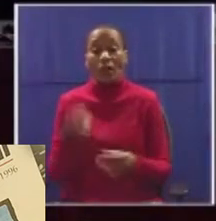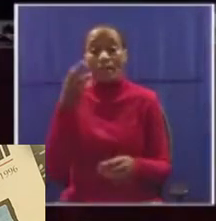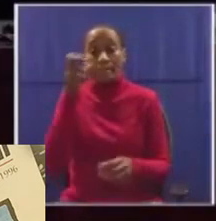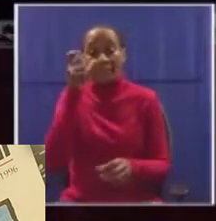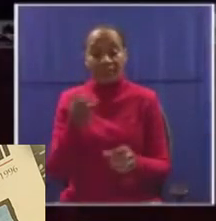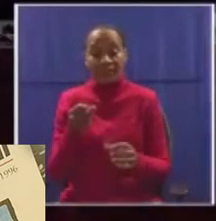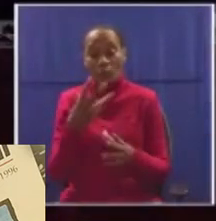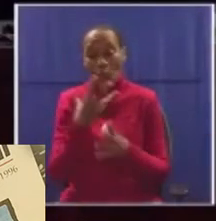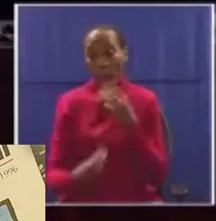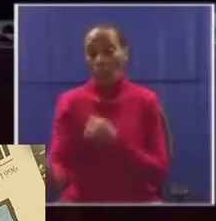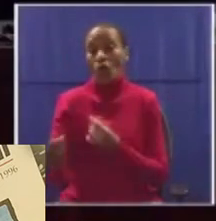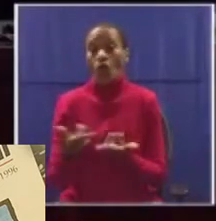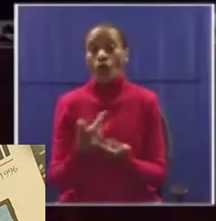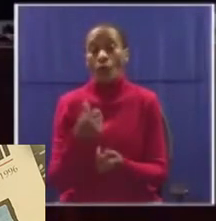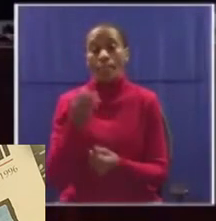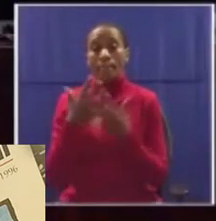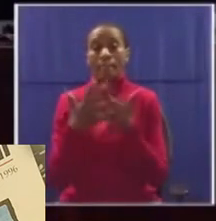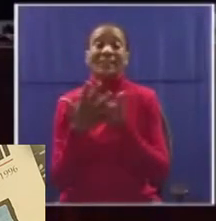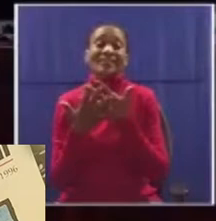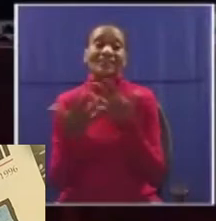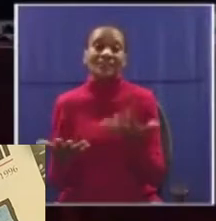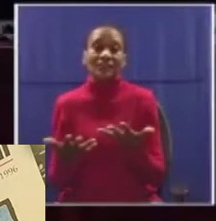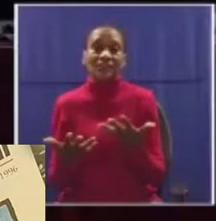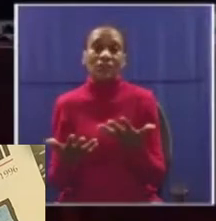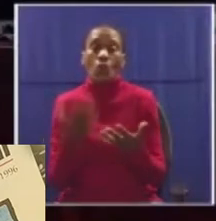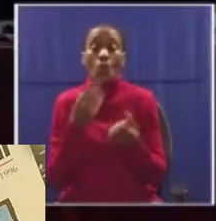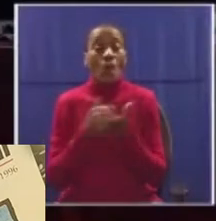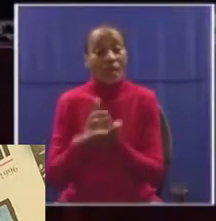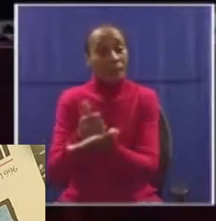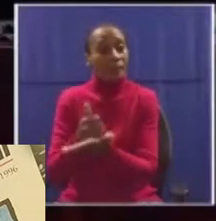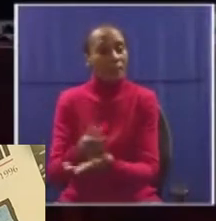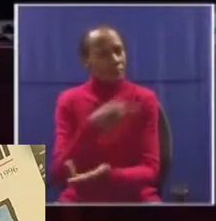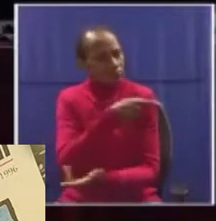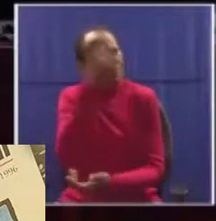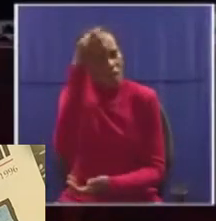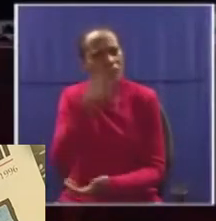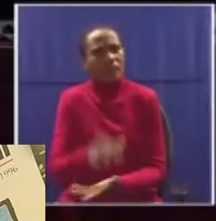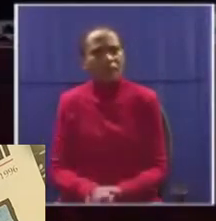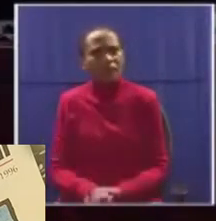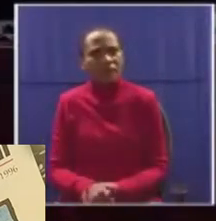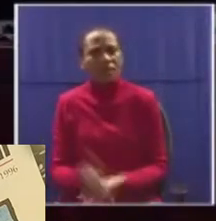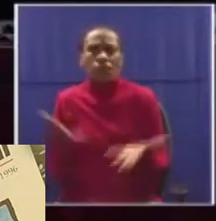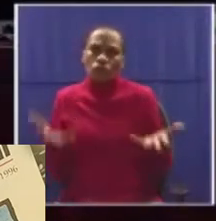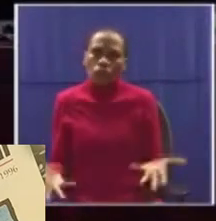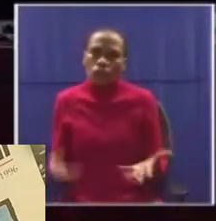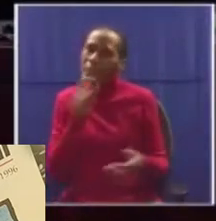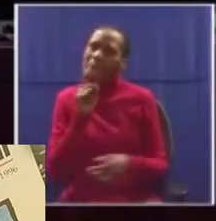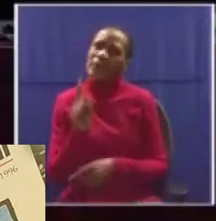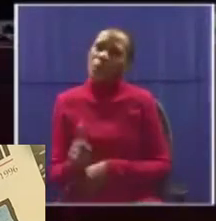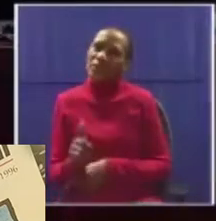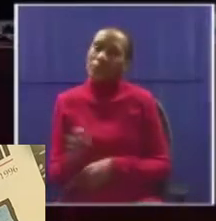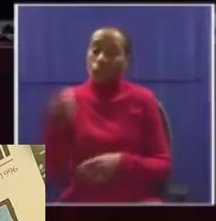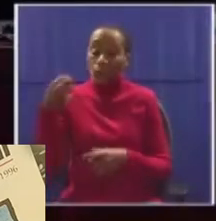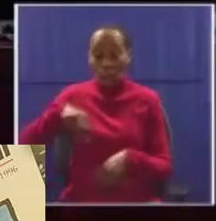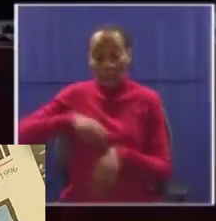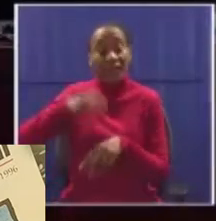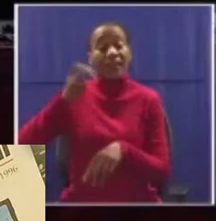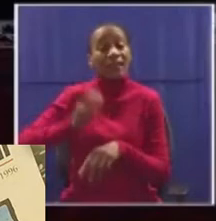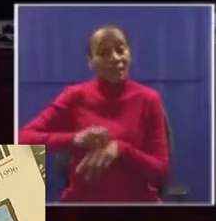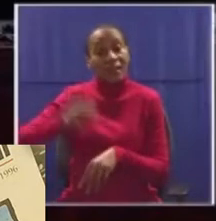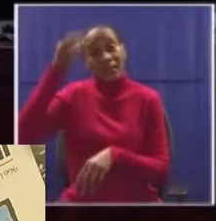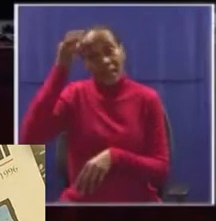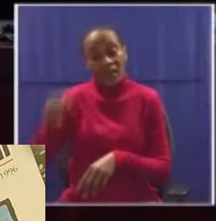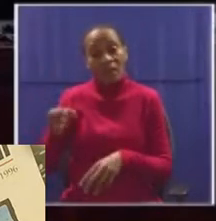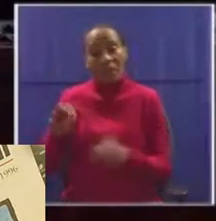of table baster from prison assisted by the state this requires a state that is able to empower